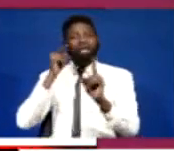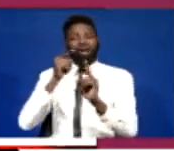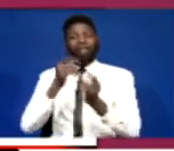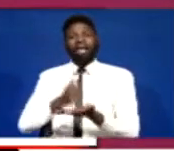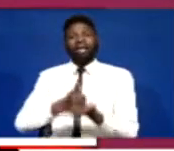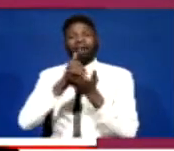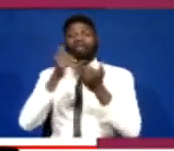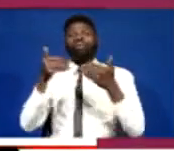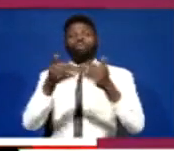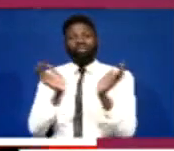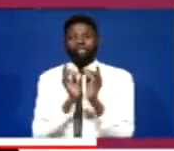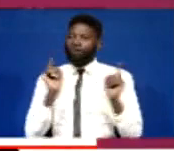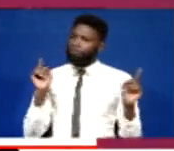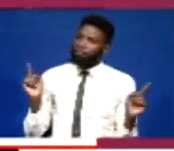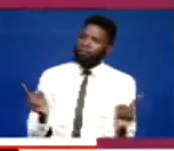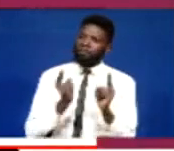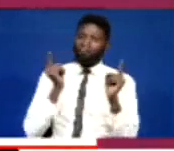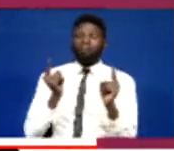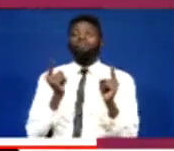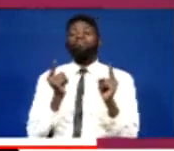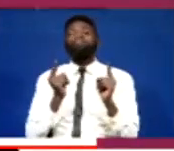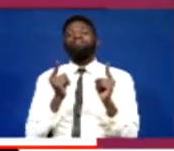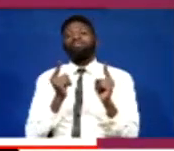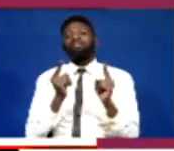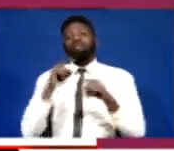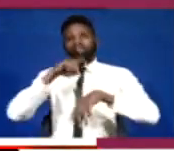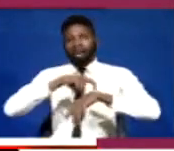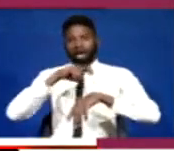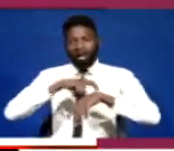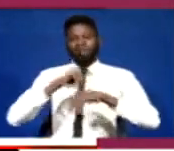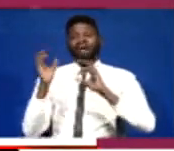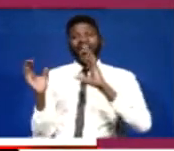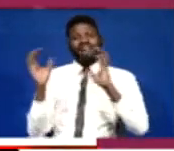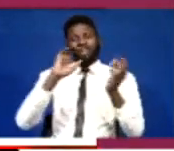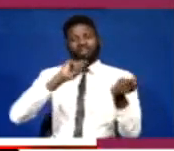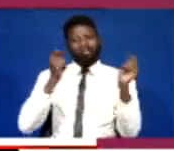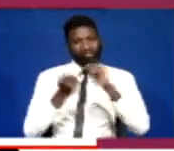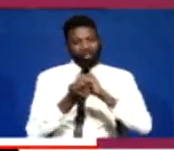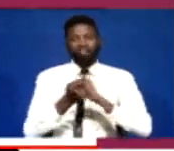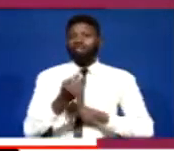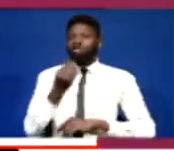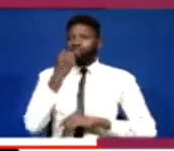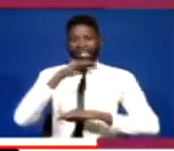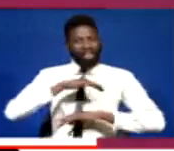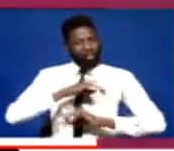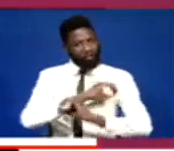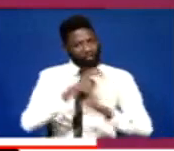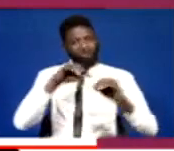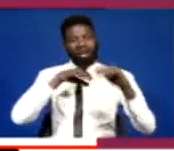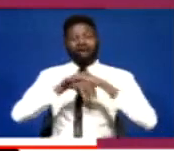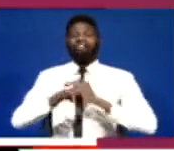the effects of drought, climate change, food insecurity and other access to water for both people and